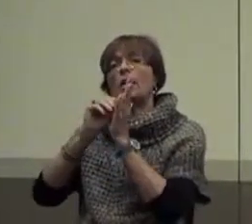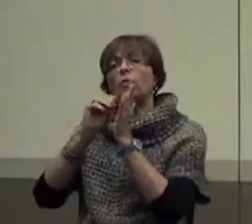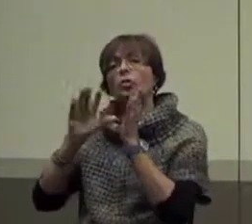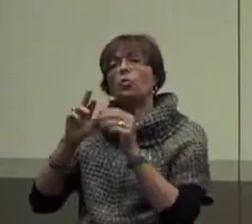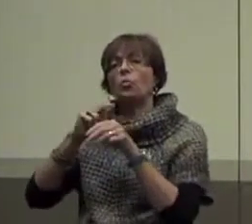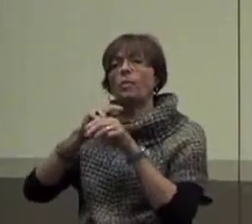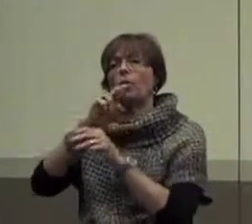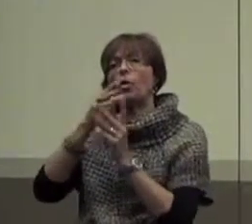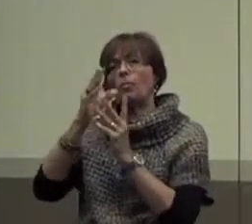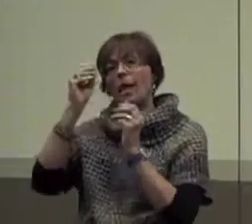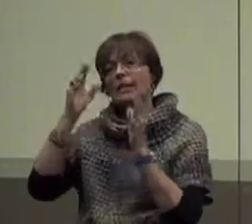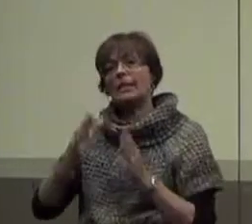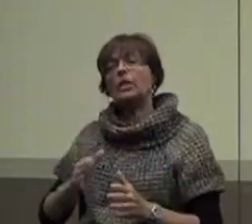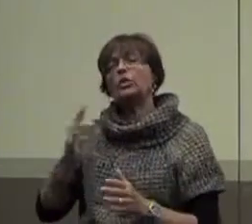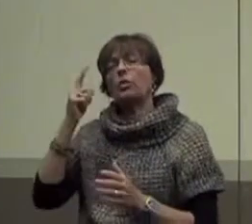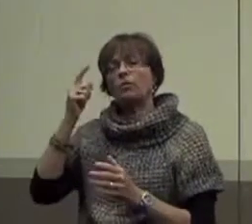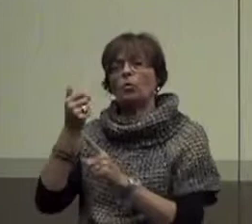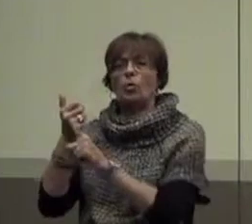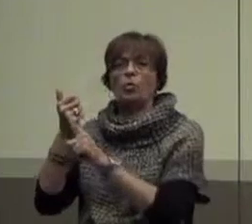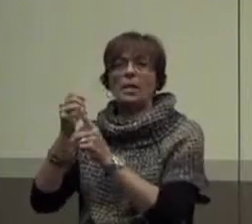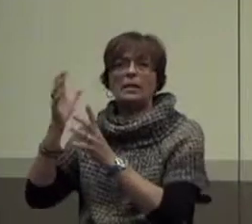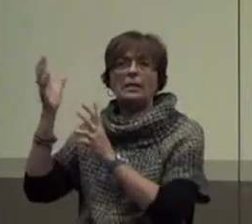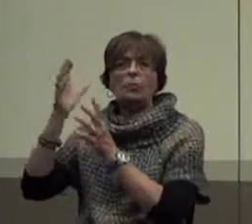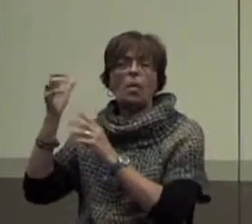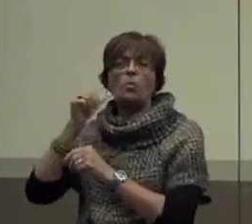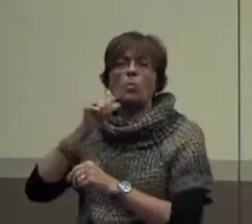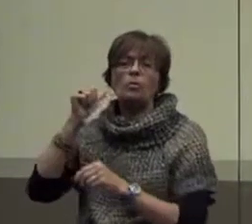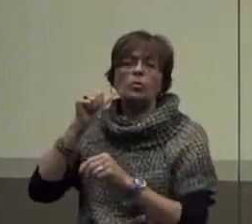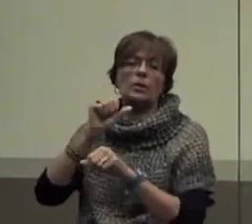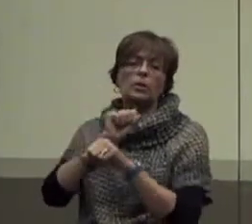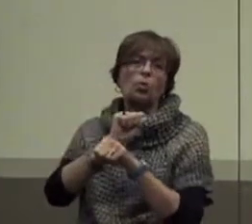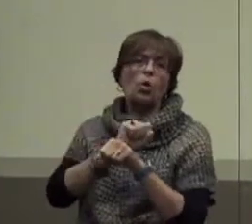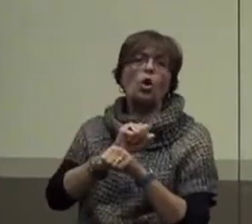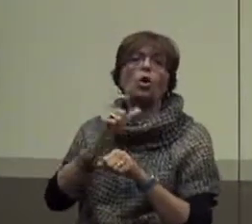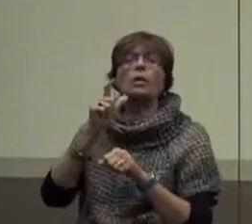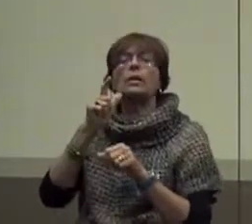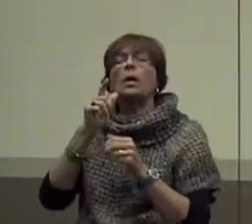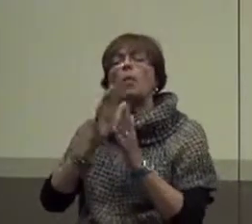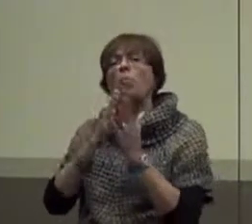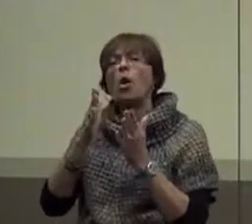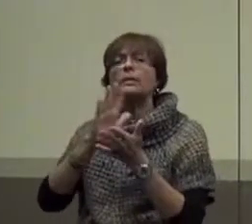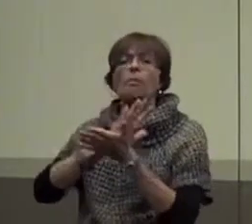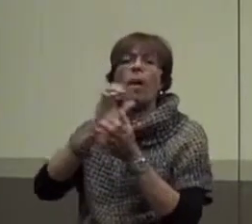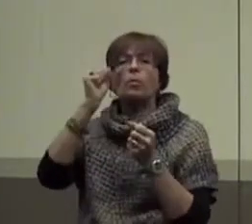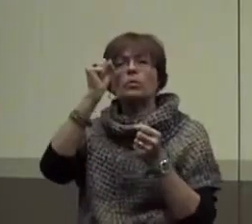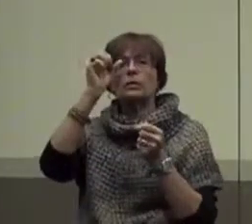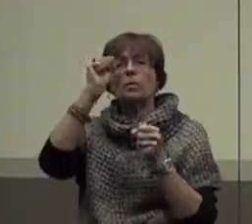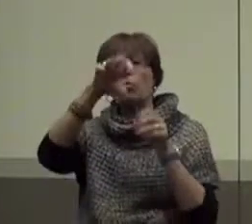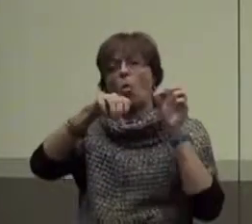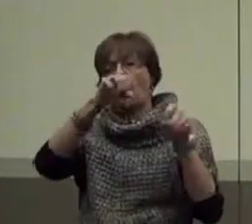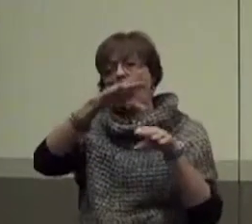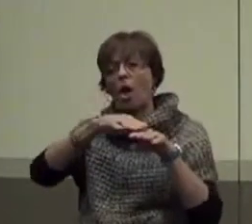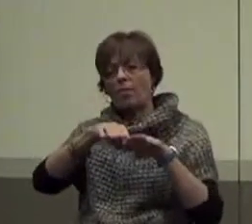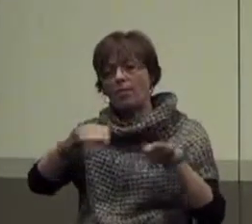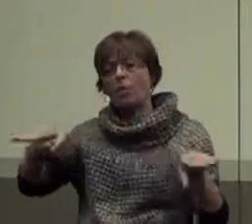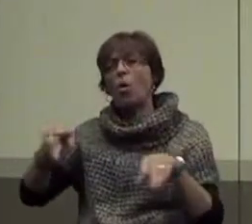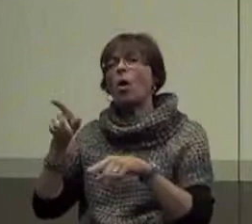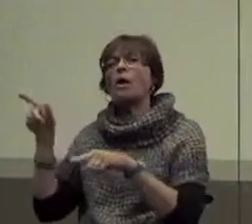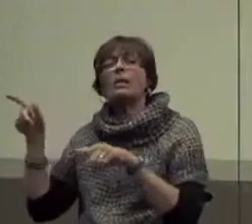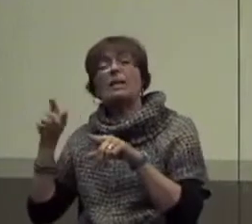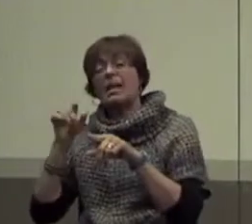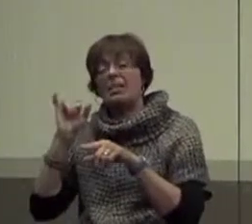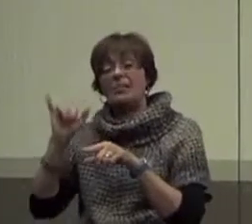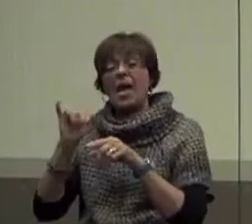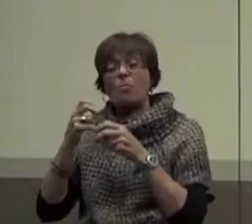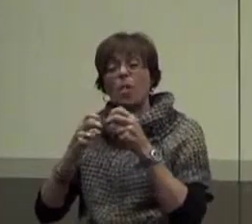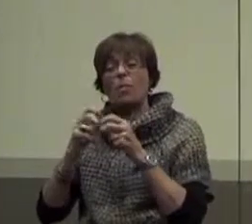referred by her teacher for being disruptive, refusing to do work, throwing books, papers on the floor, and saying this is lame. This problem